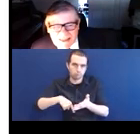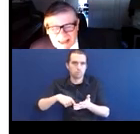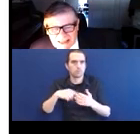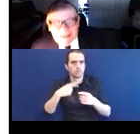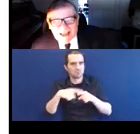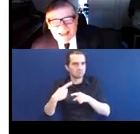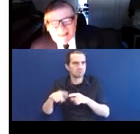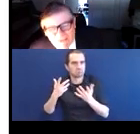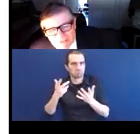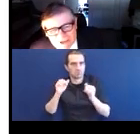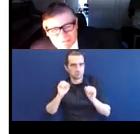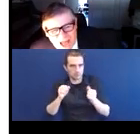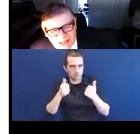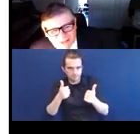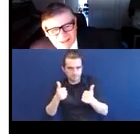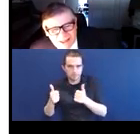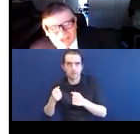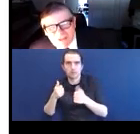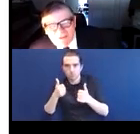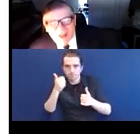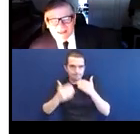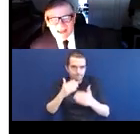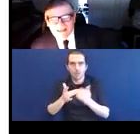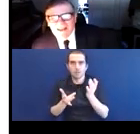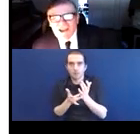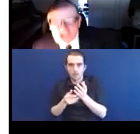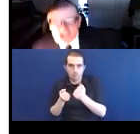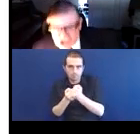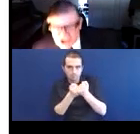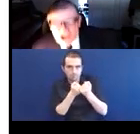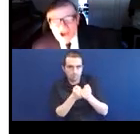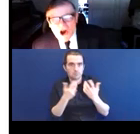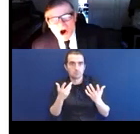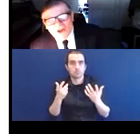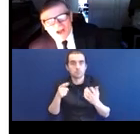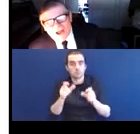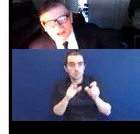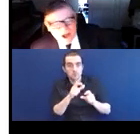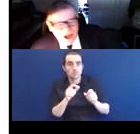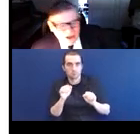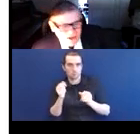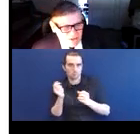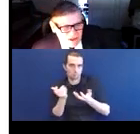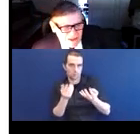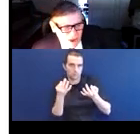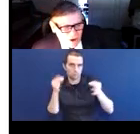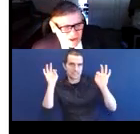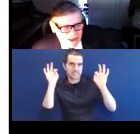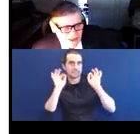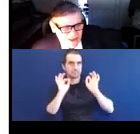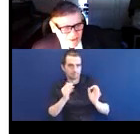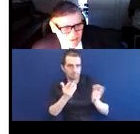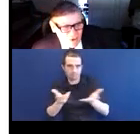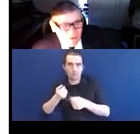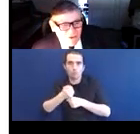policies, that is government buying things from the private sector. They can insist on disability equality